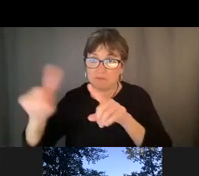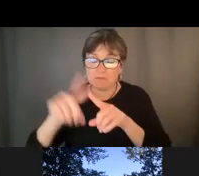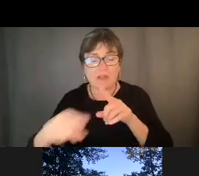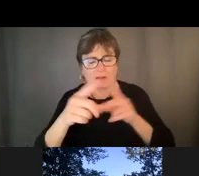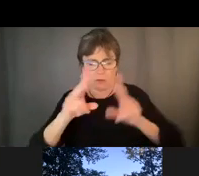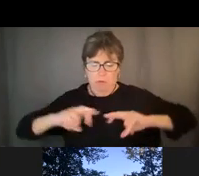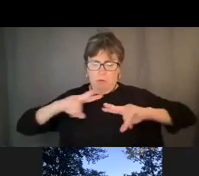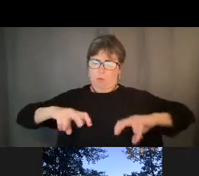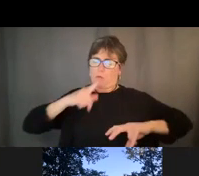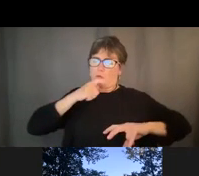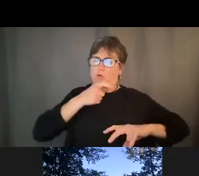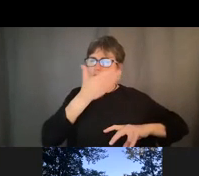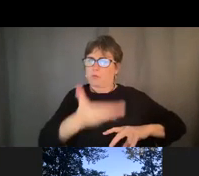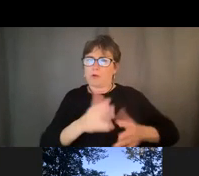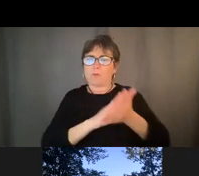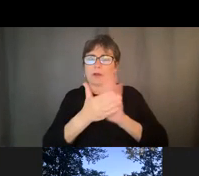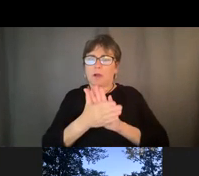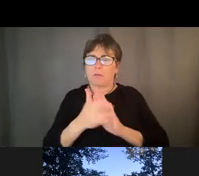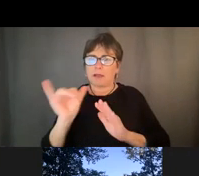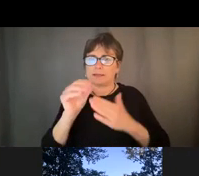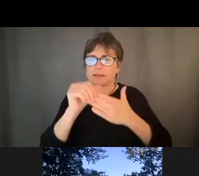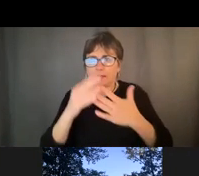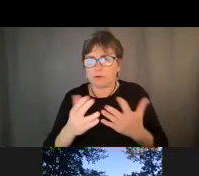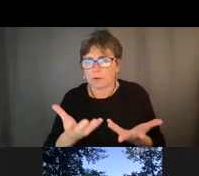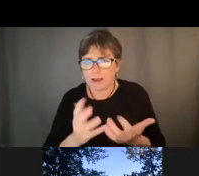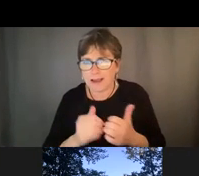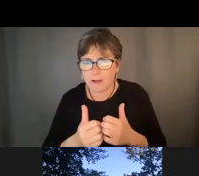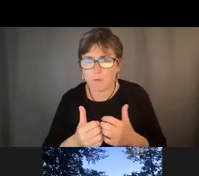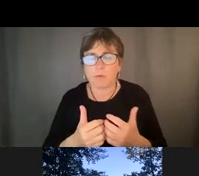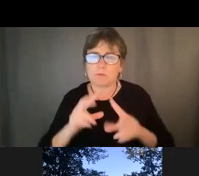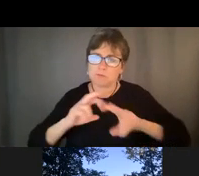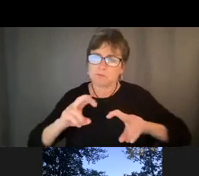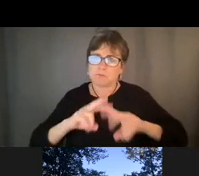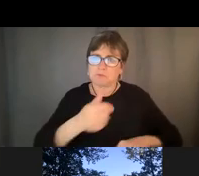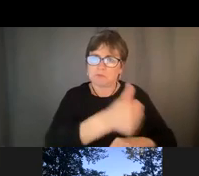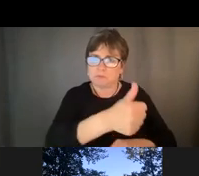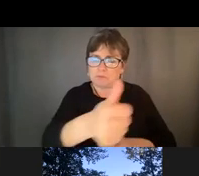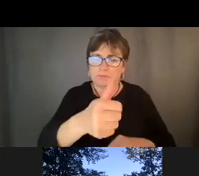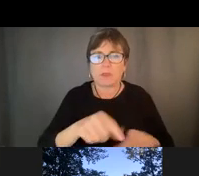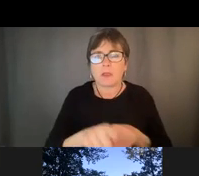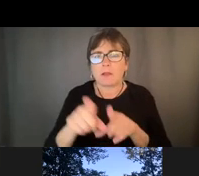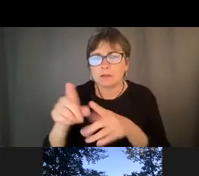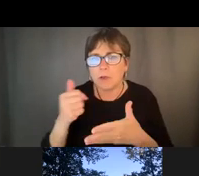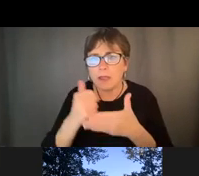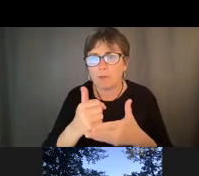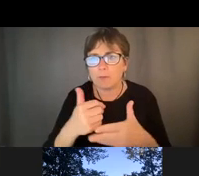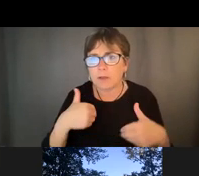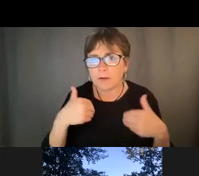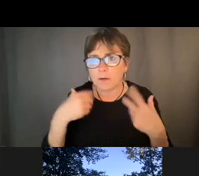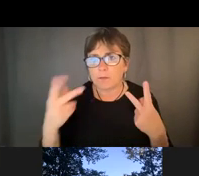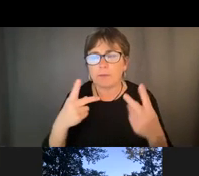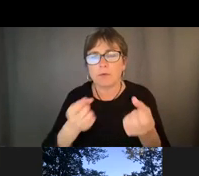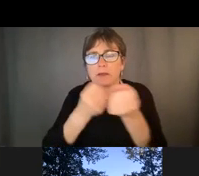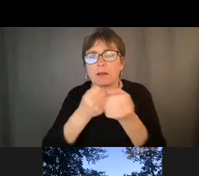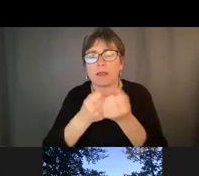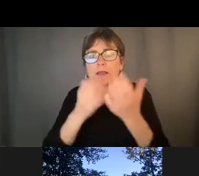work I've done most recently, we've talked about helping youth and advocates develop their own personal